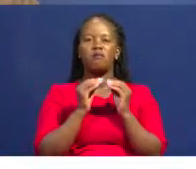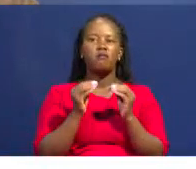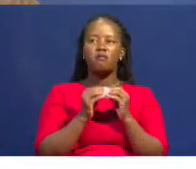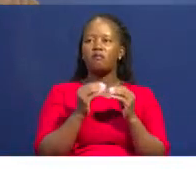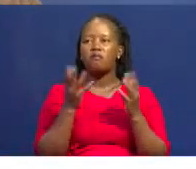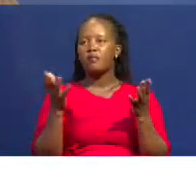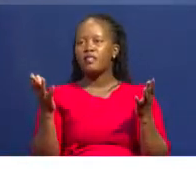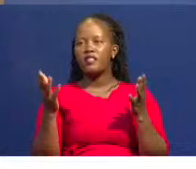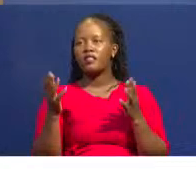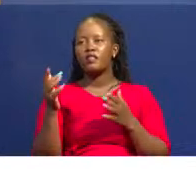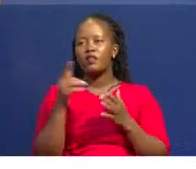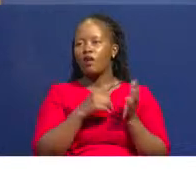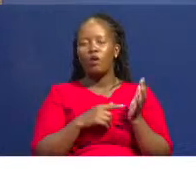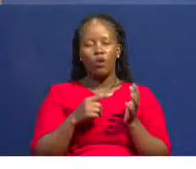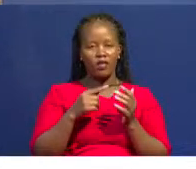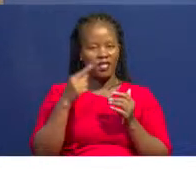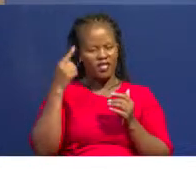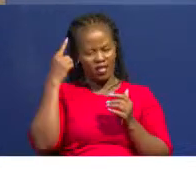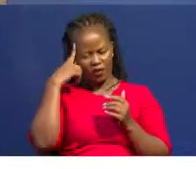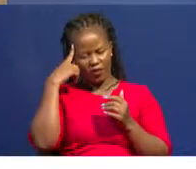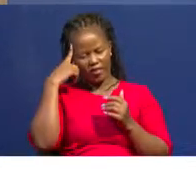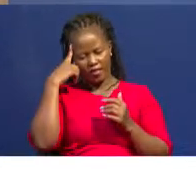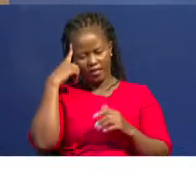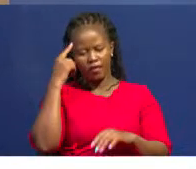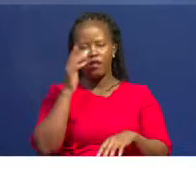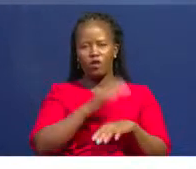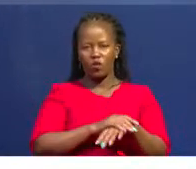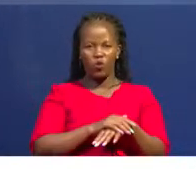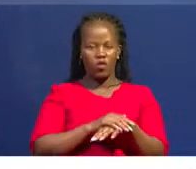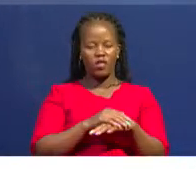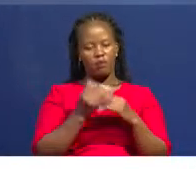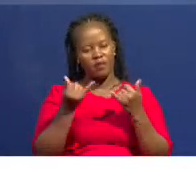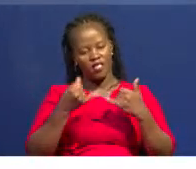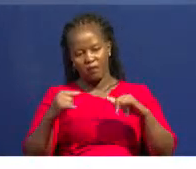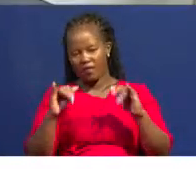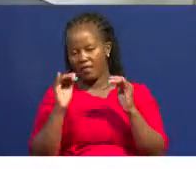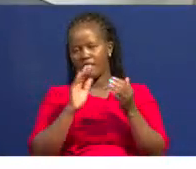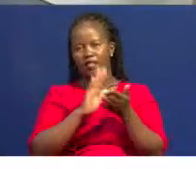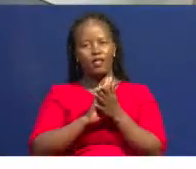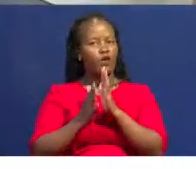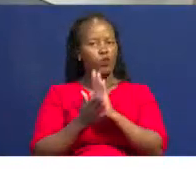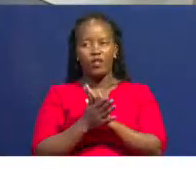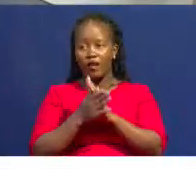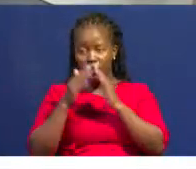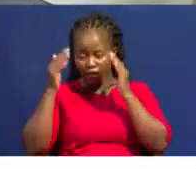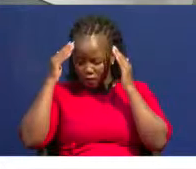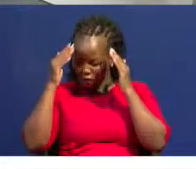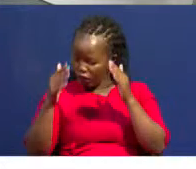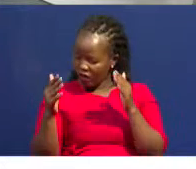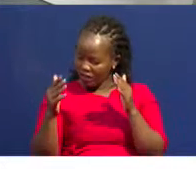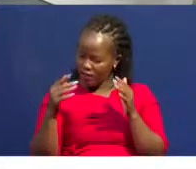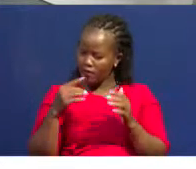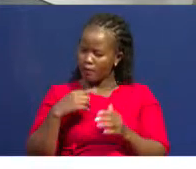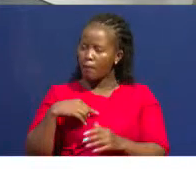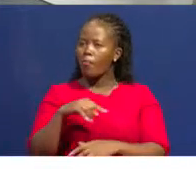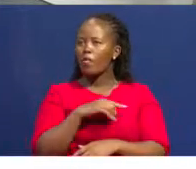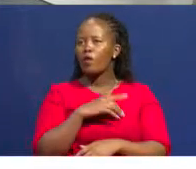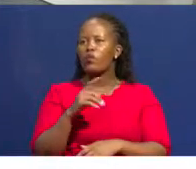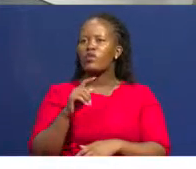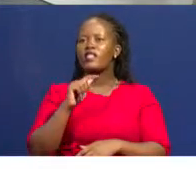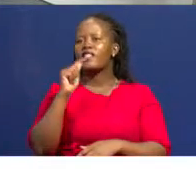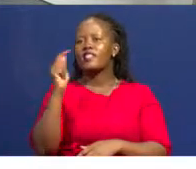What they thought is good for to be implemented without even looking at them. Where are we in Kenya or we are in